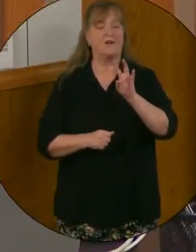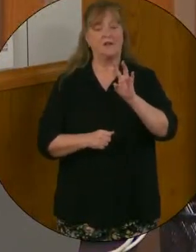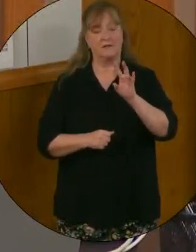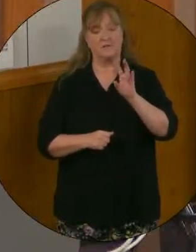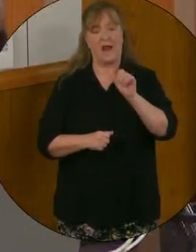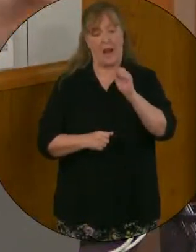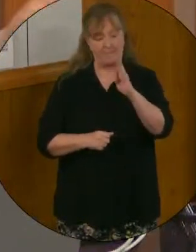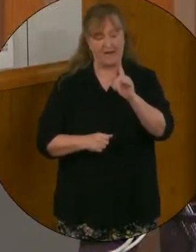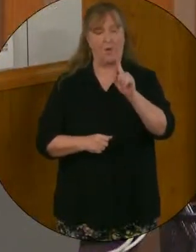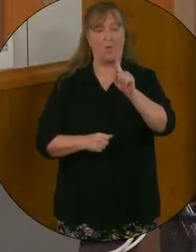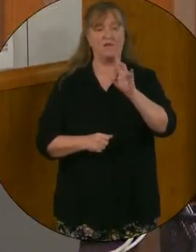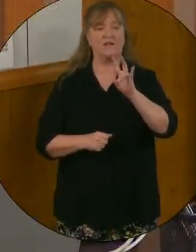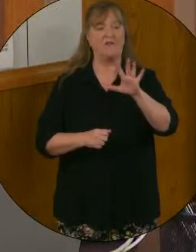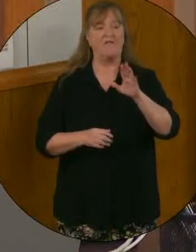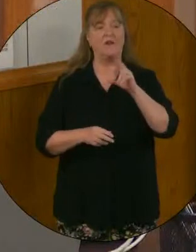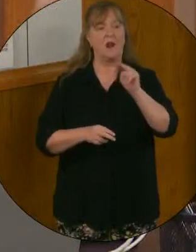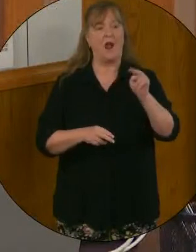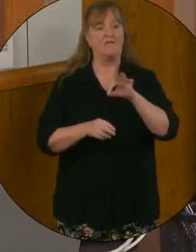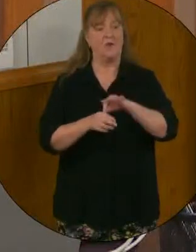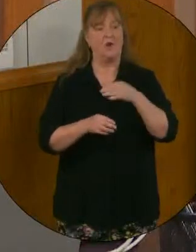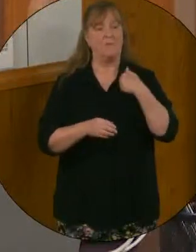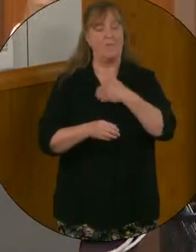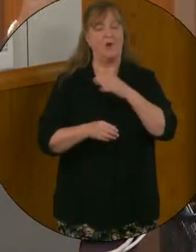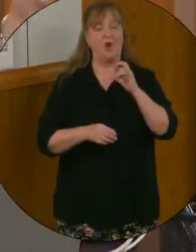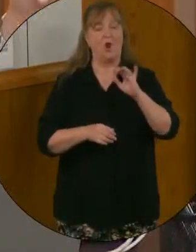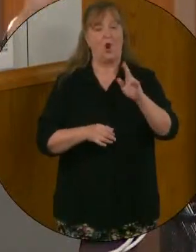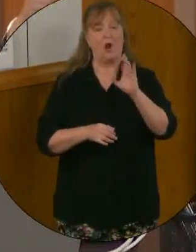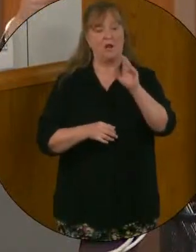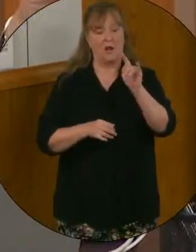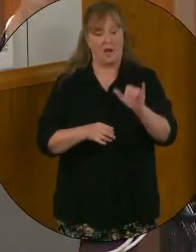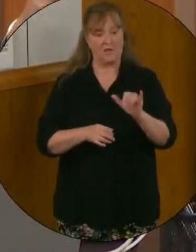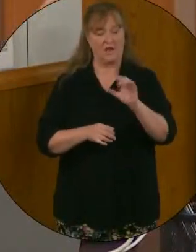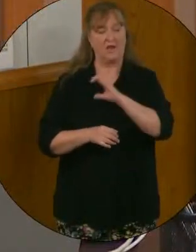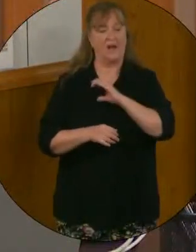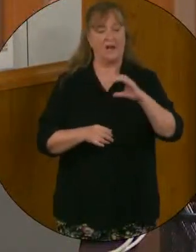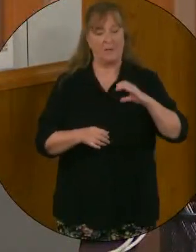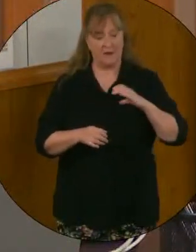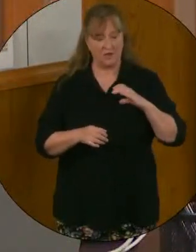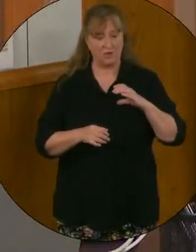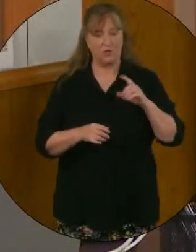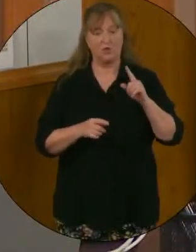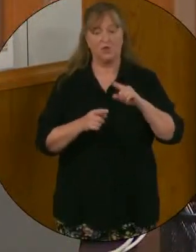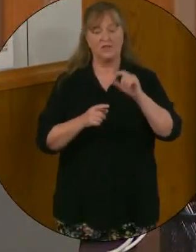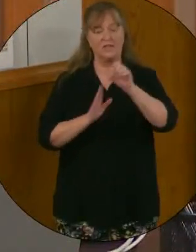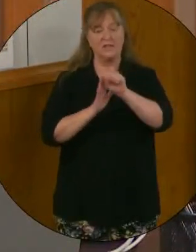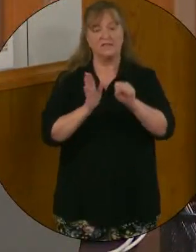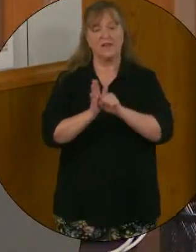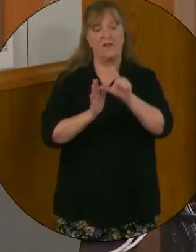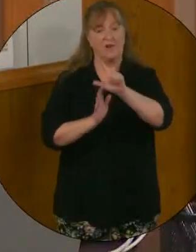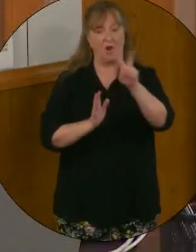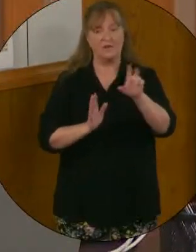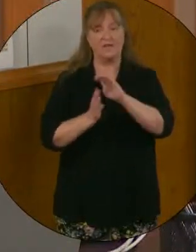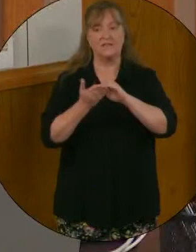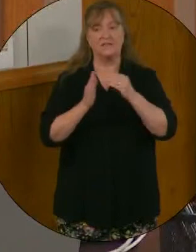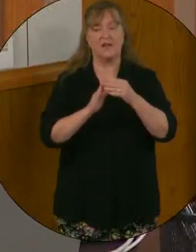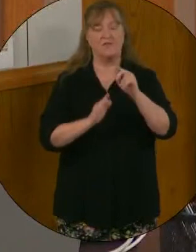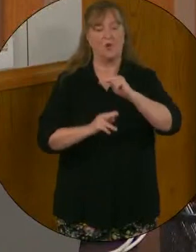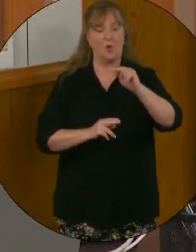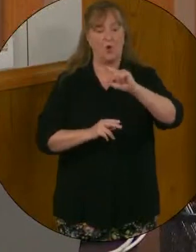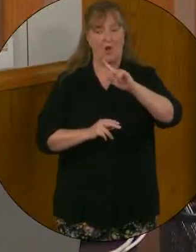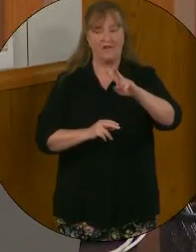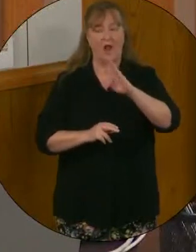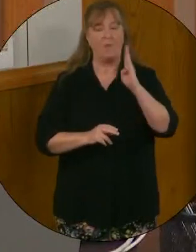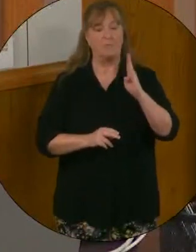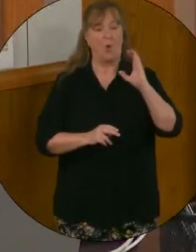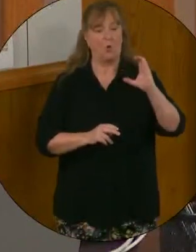which adds 4 non-voting members appointed by Clark County, the Clark County Commission, the City of Las Vegas, the City of North Las Vegas, and Boulder